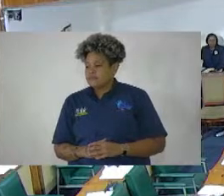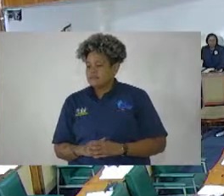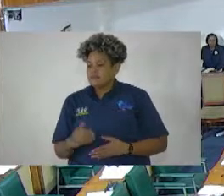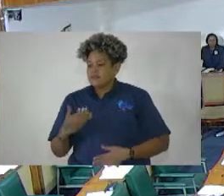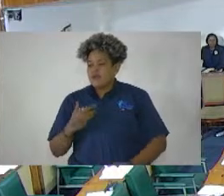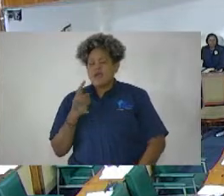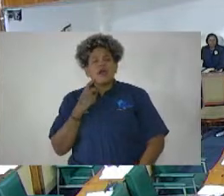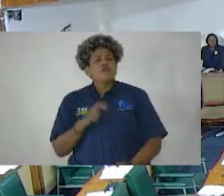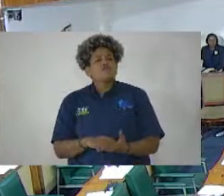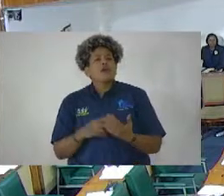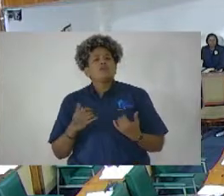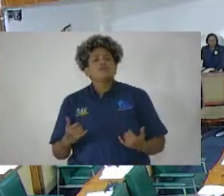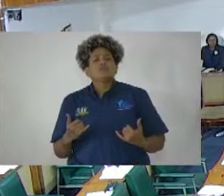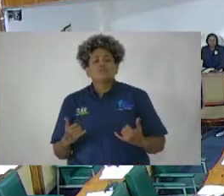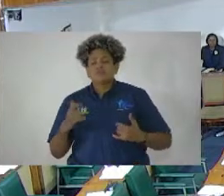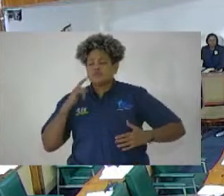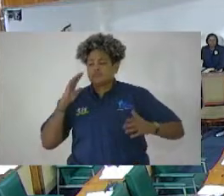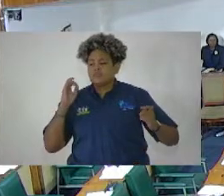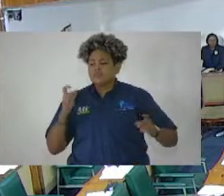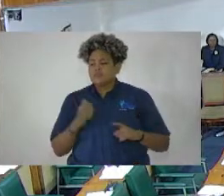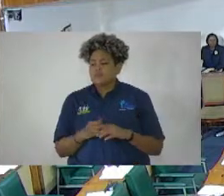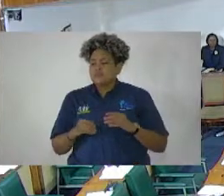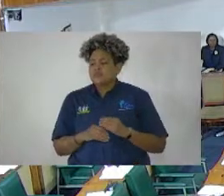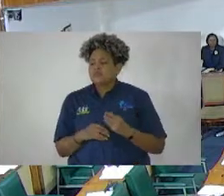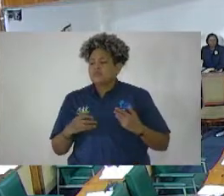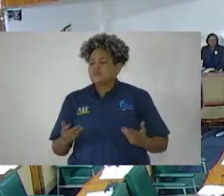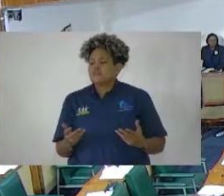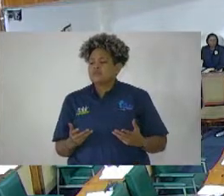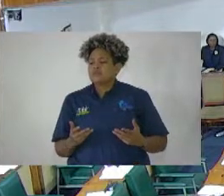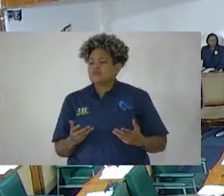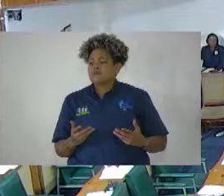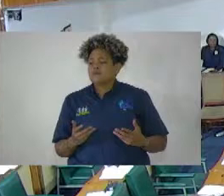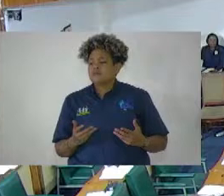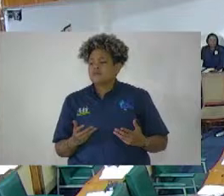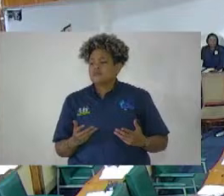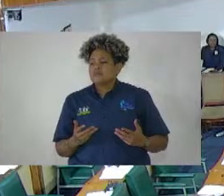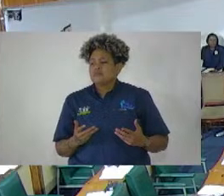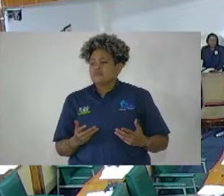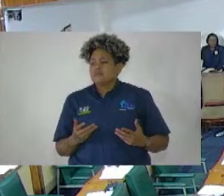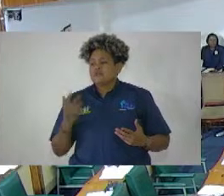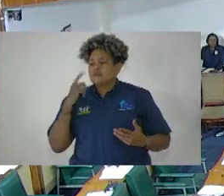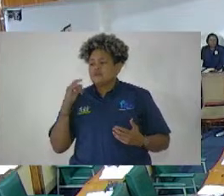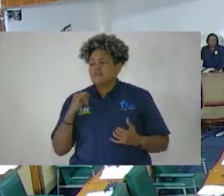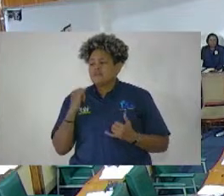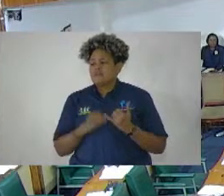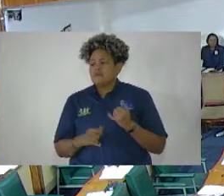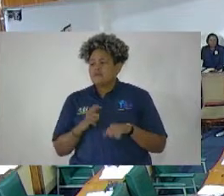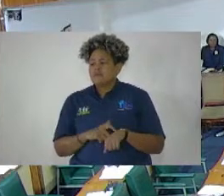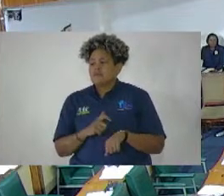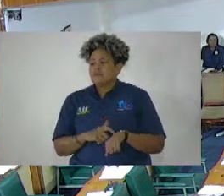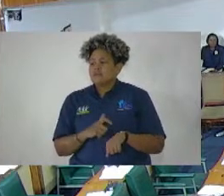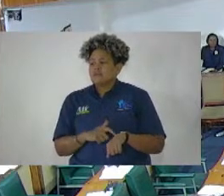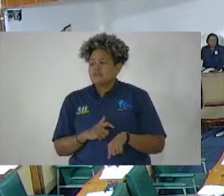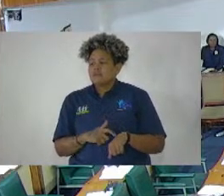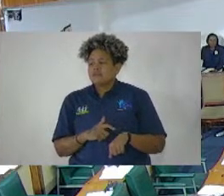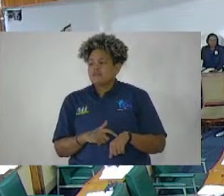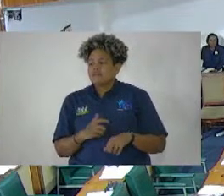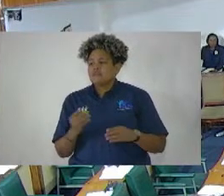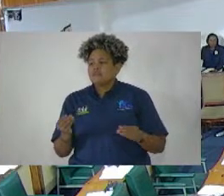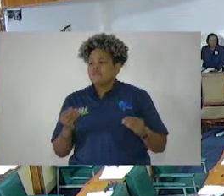I rise, Mr. Speaker, for the final time to